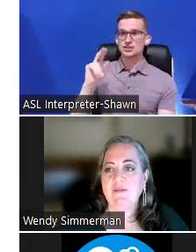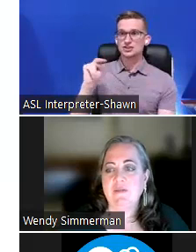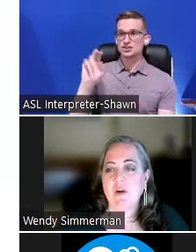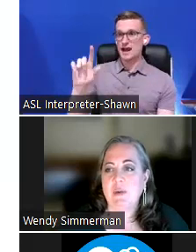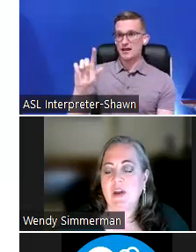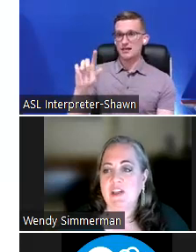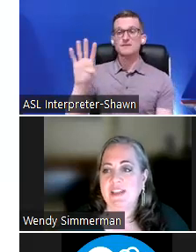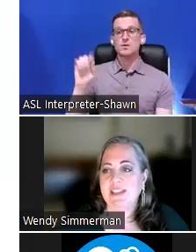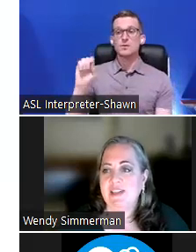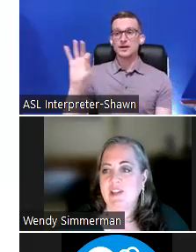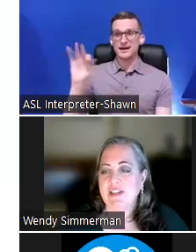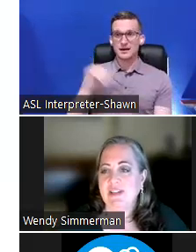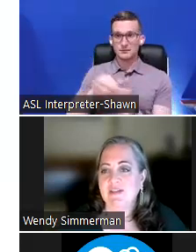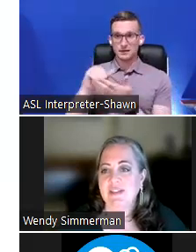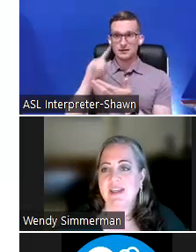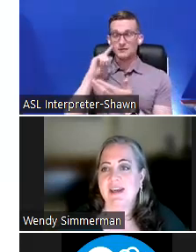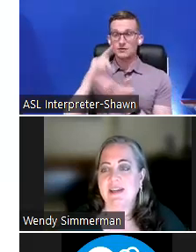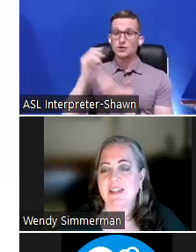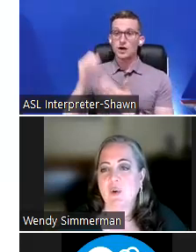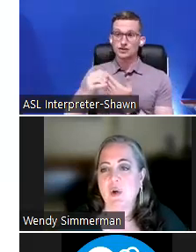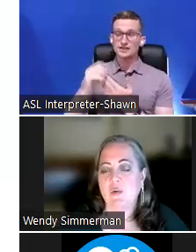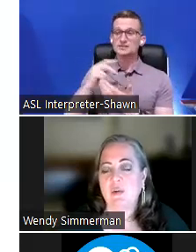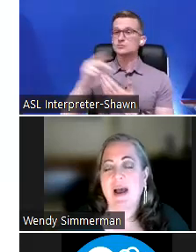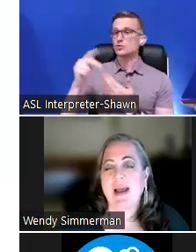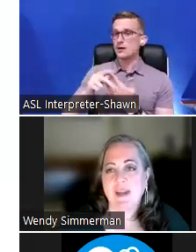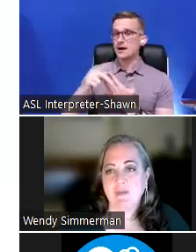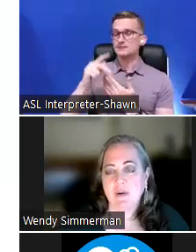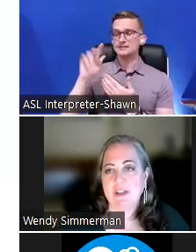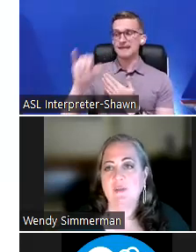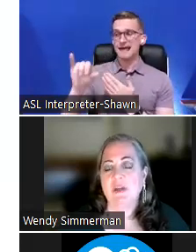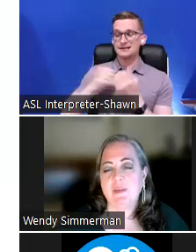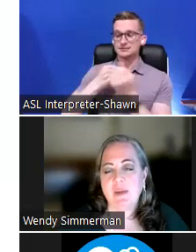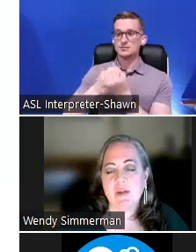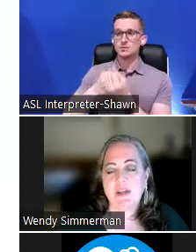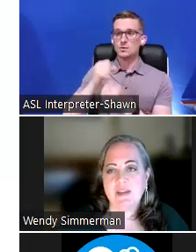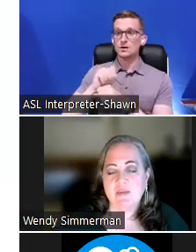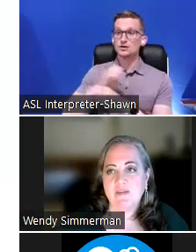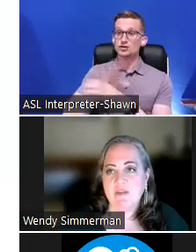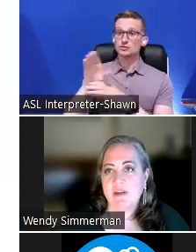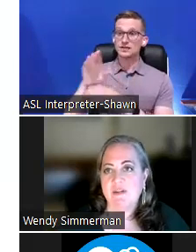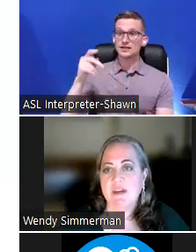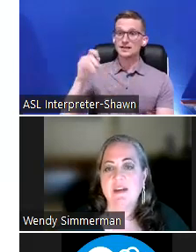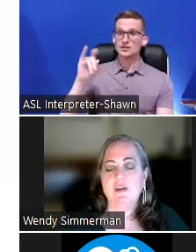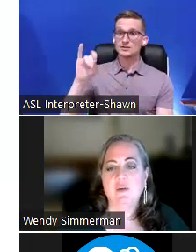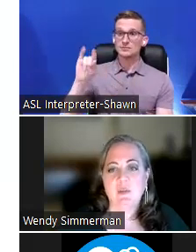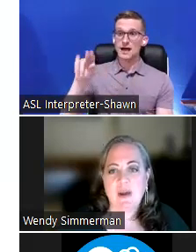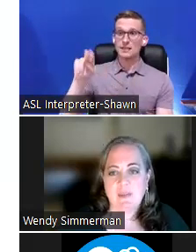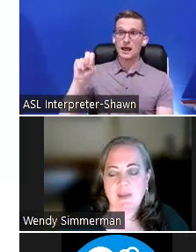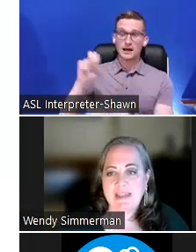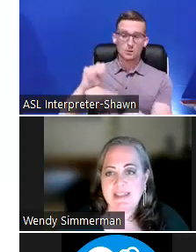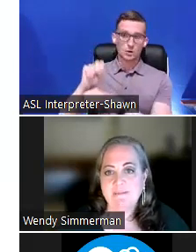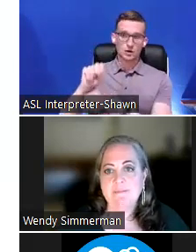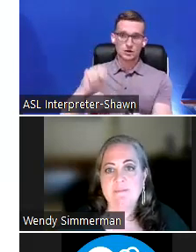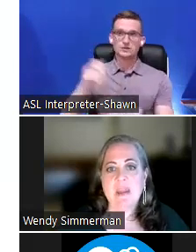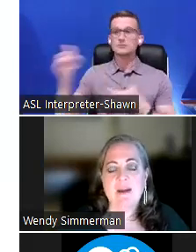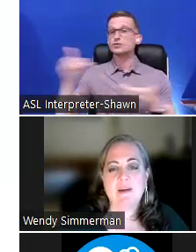million for projects and initiatives that support career pipeline work. So bringing people into the behavioral health career